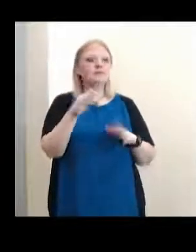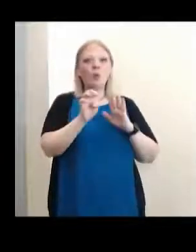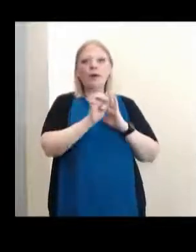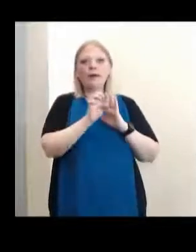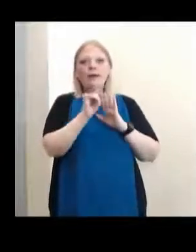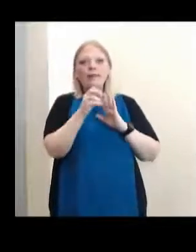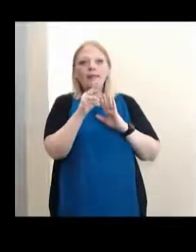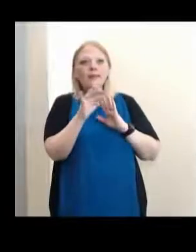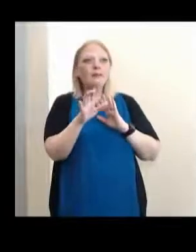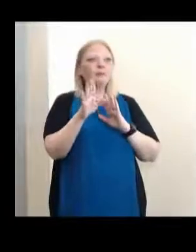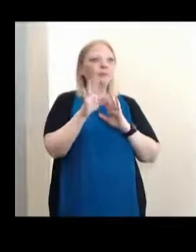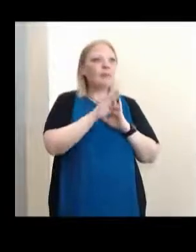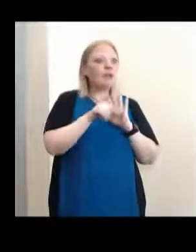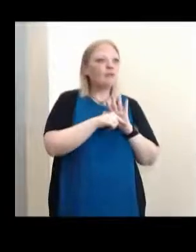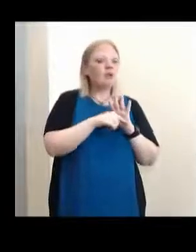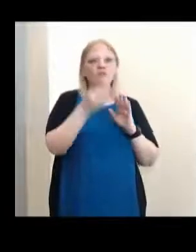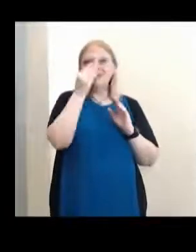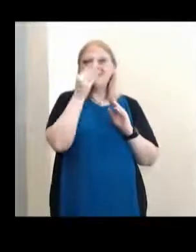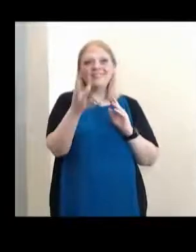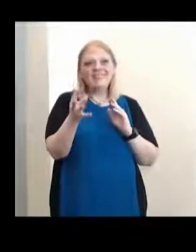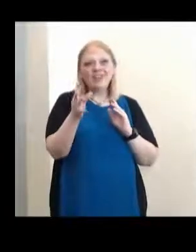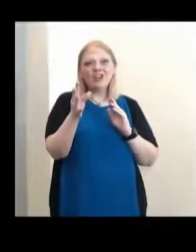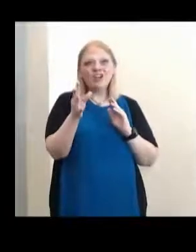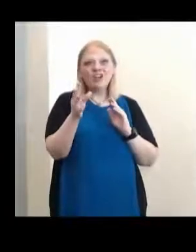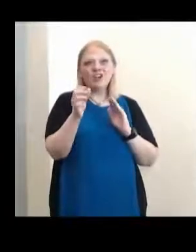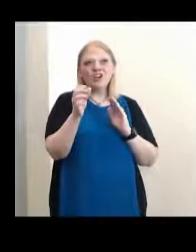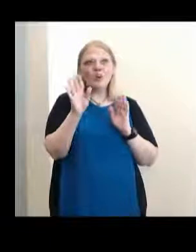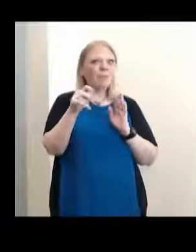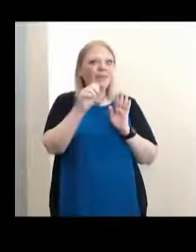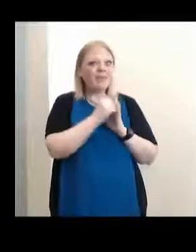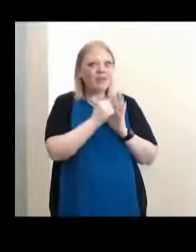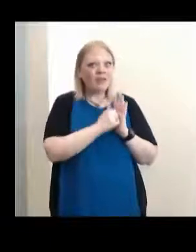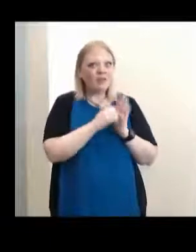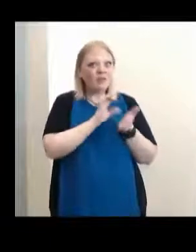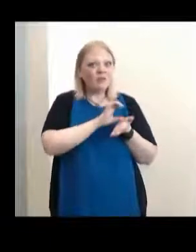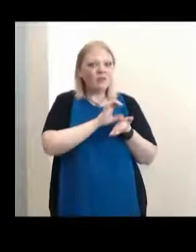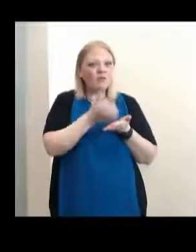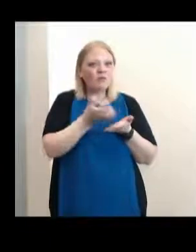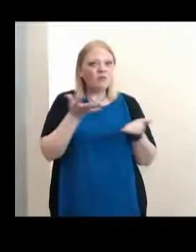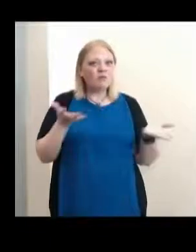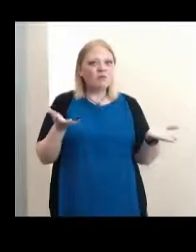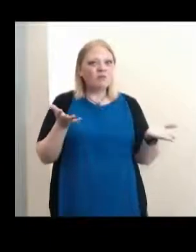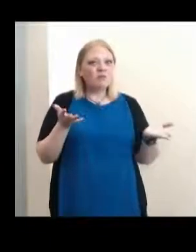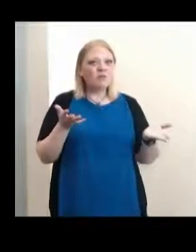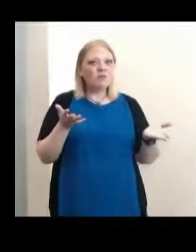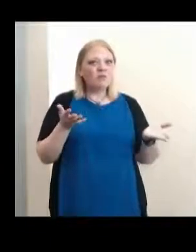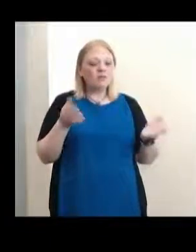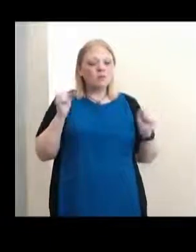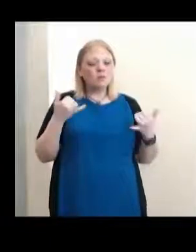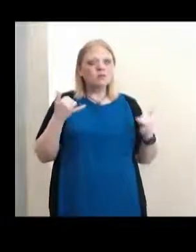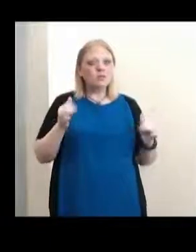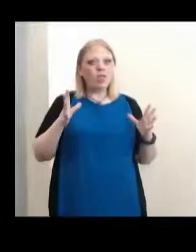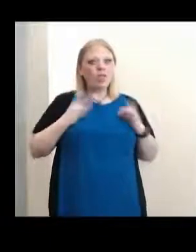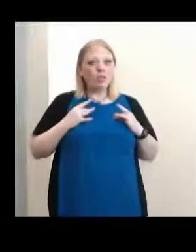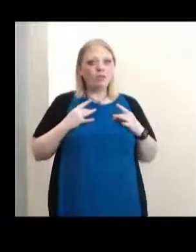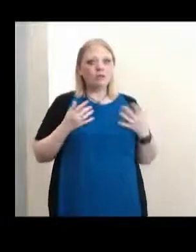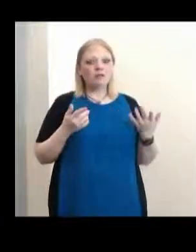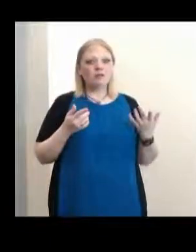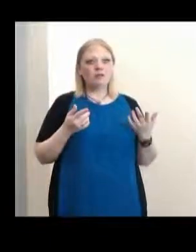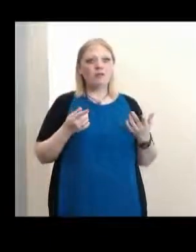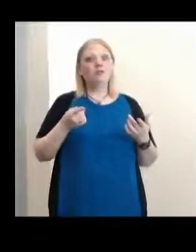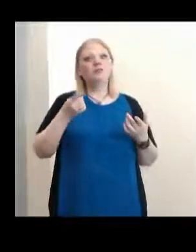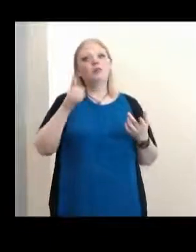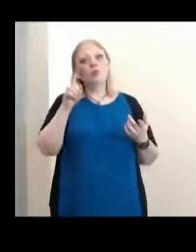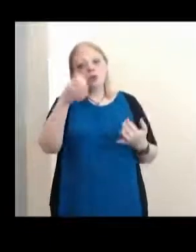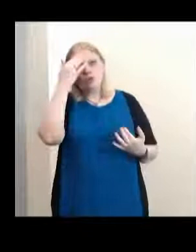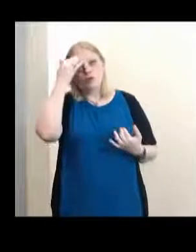Doesn't care about the size of your bank account. You can catch it. And we want people to know that more doses are coming into the